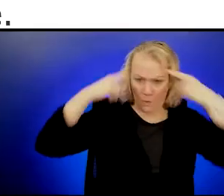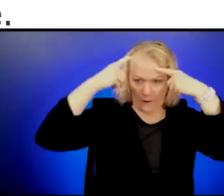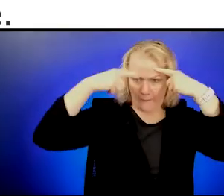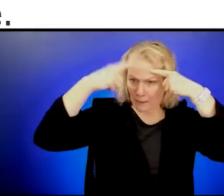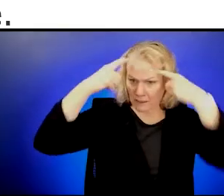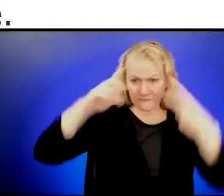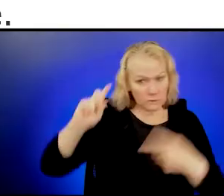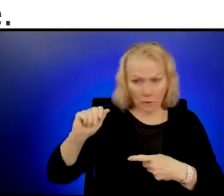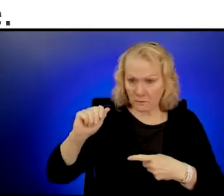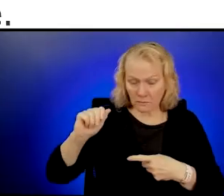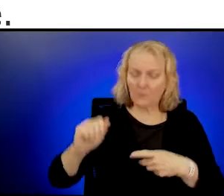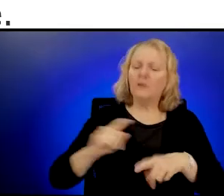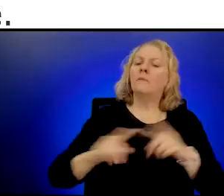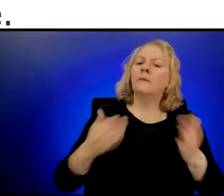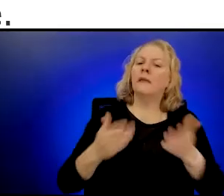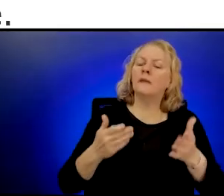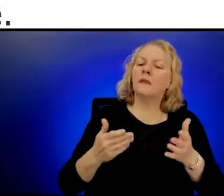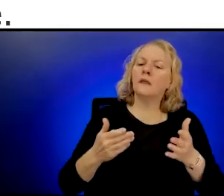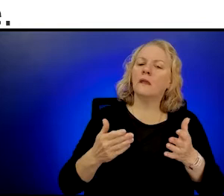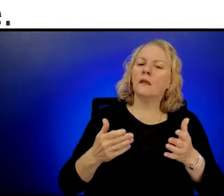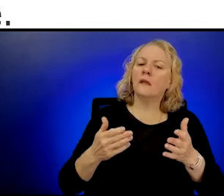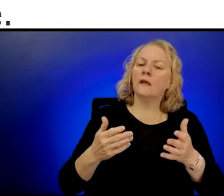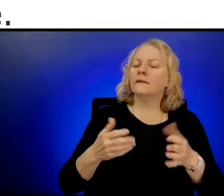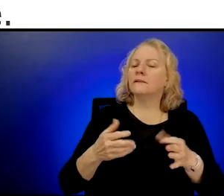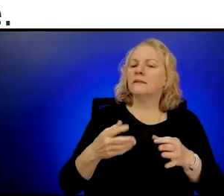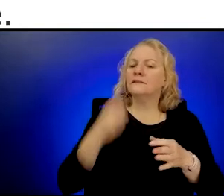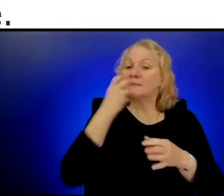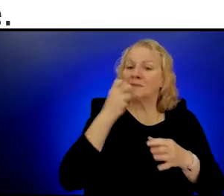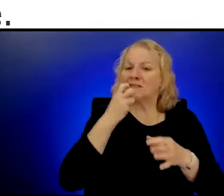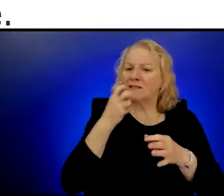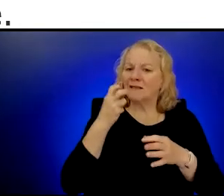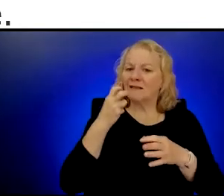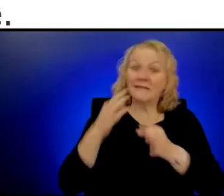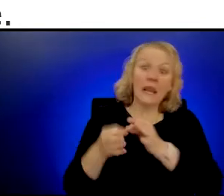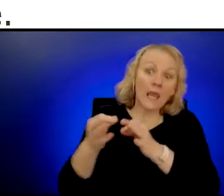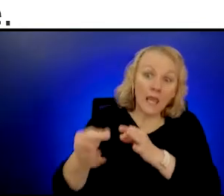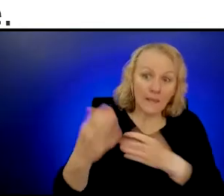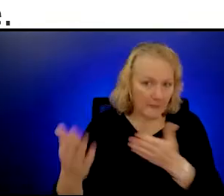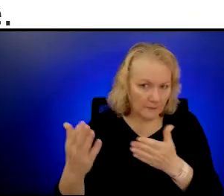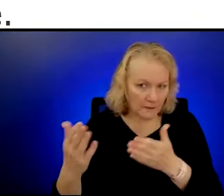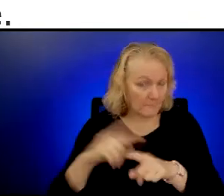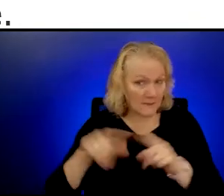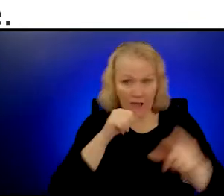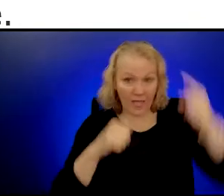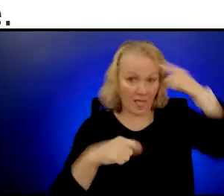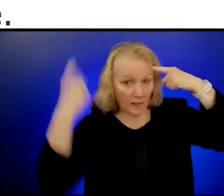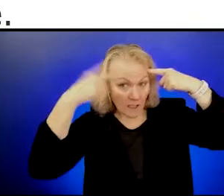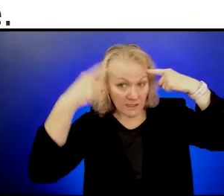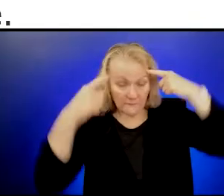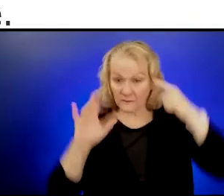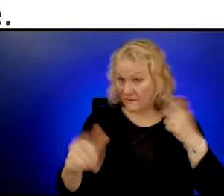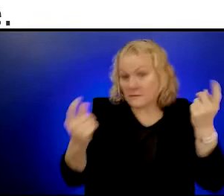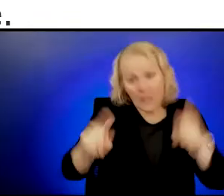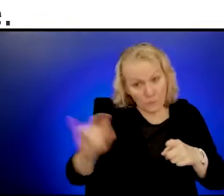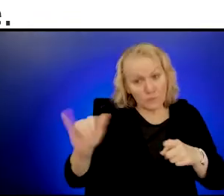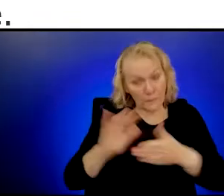but rather a delay in processing speech. And this actually also happens as we